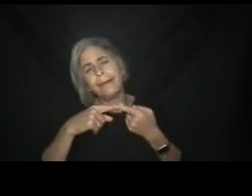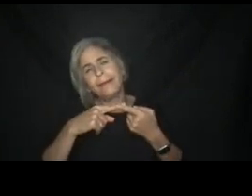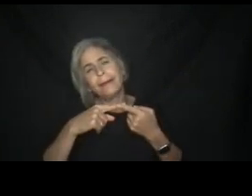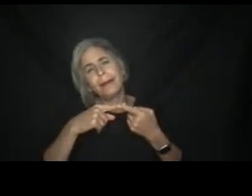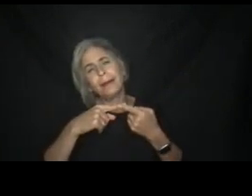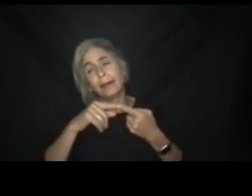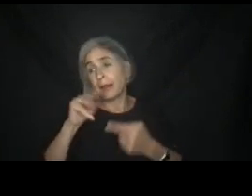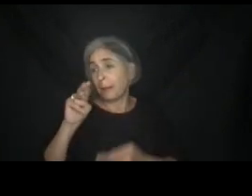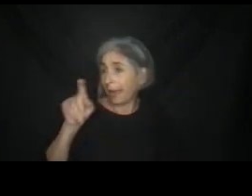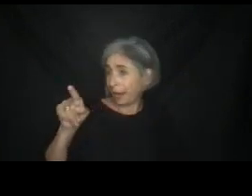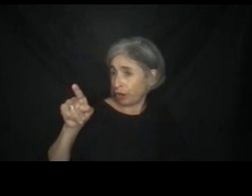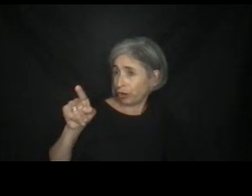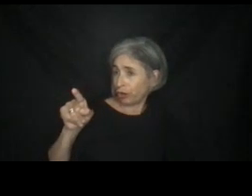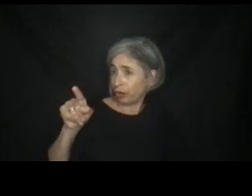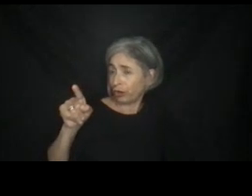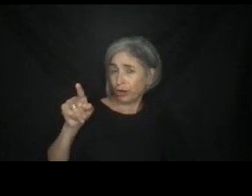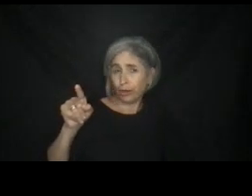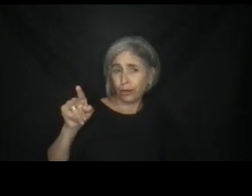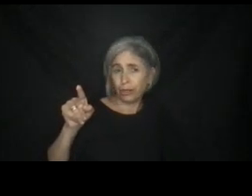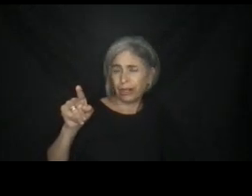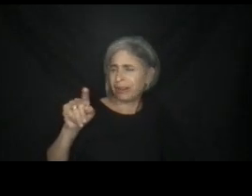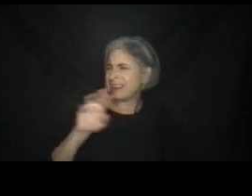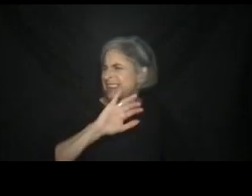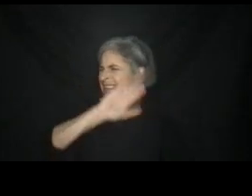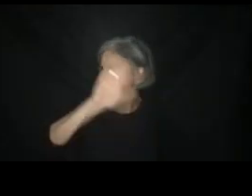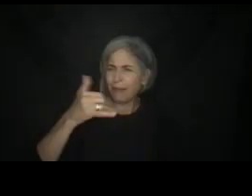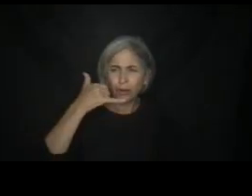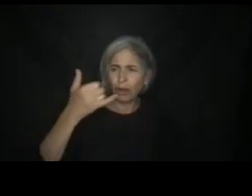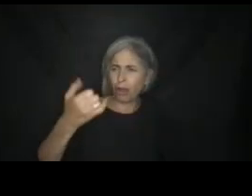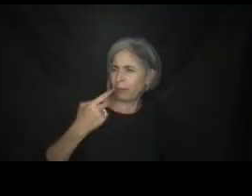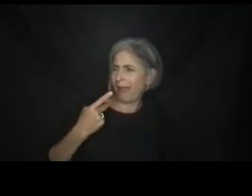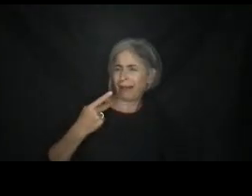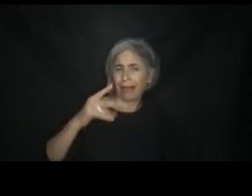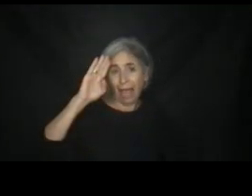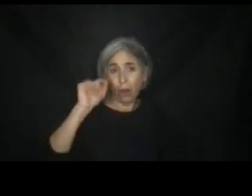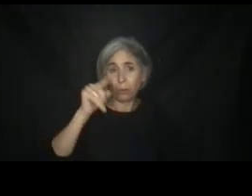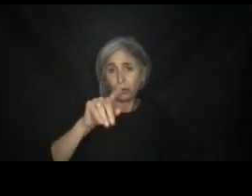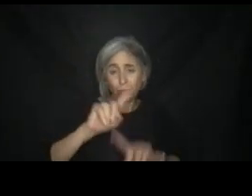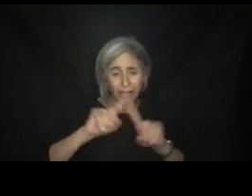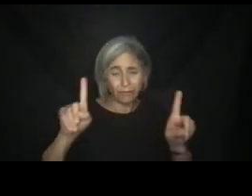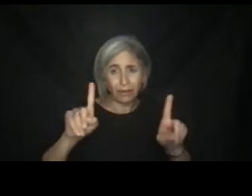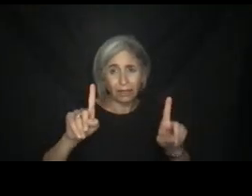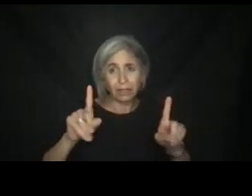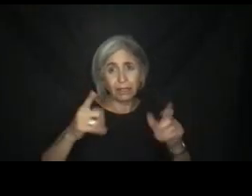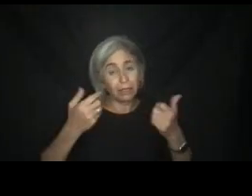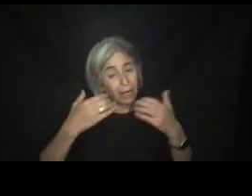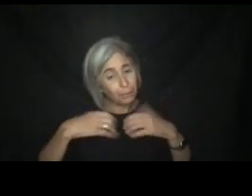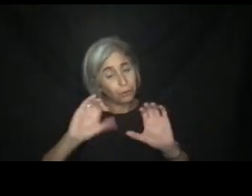mayor up there never returned phone calls. I hope you're different. I'll give you a shot.